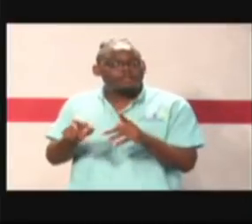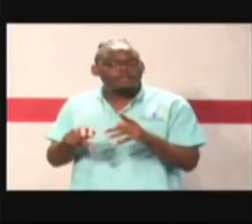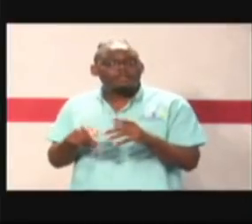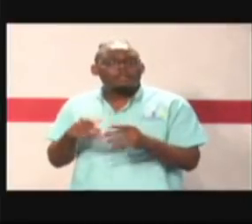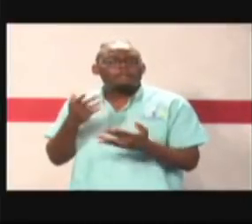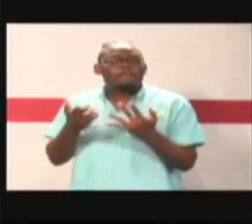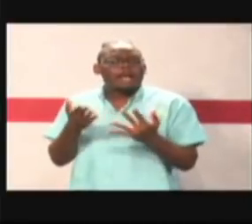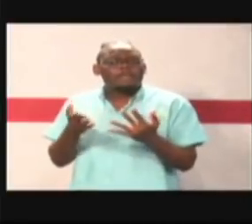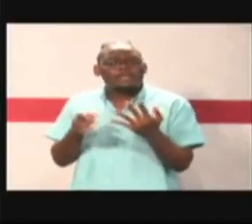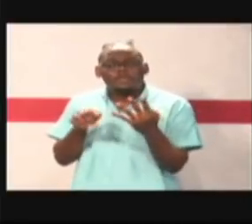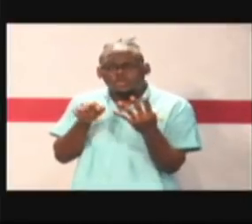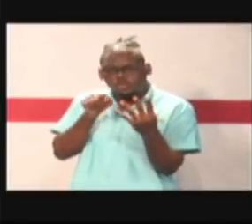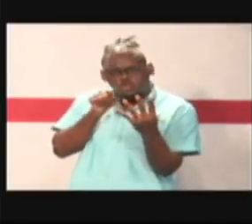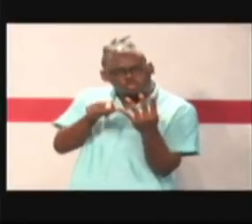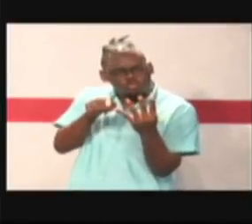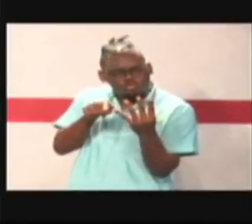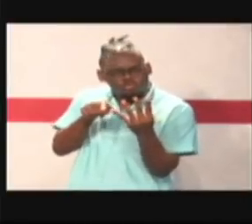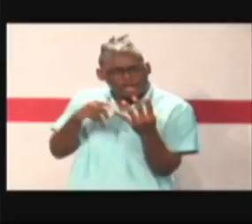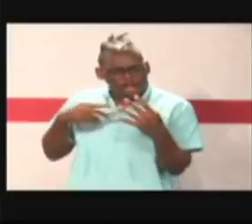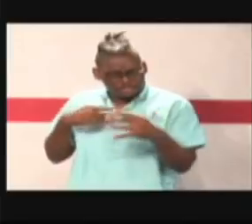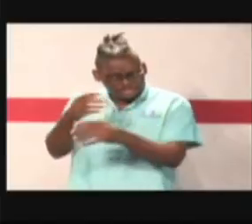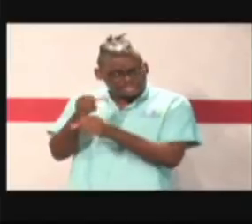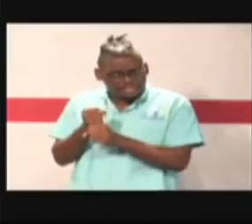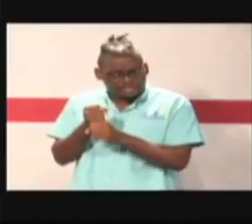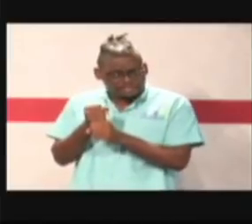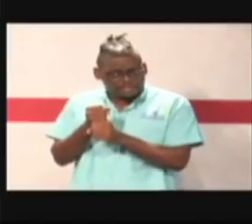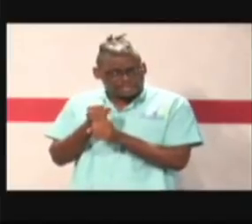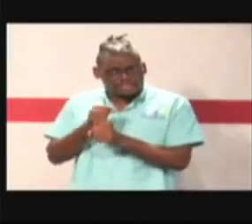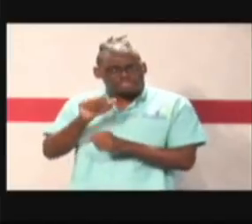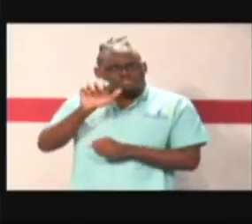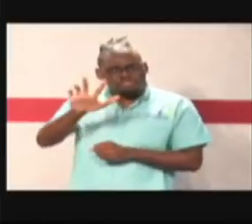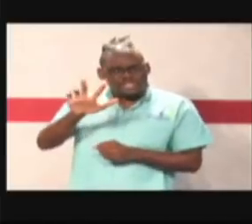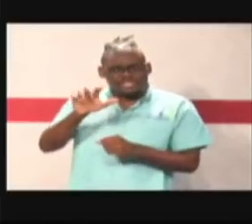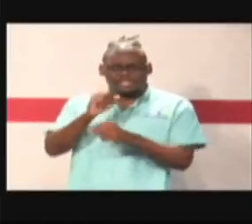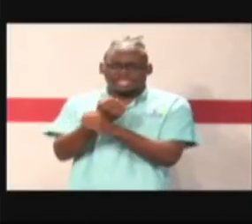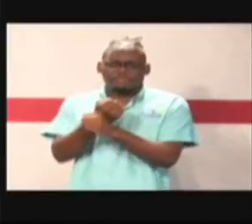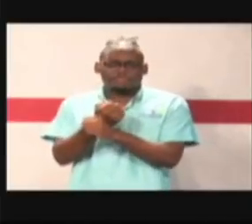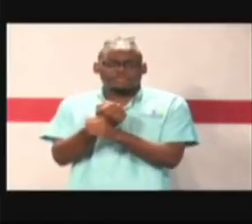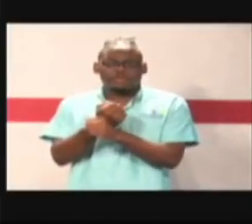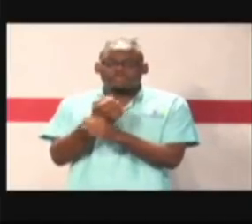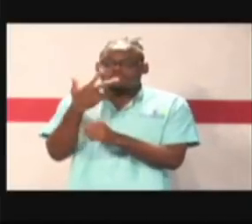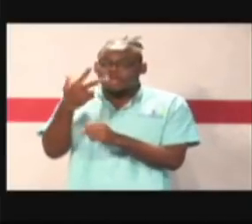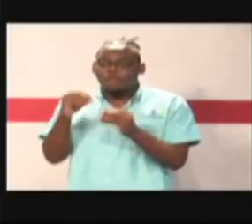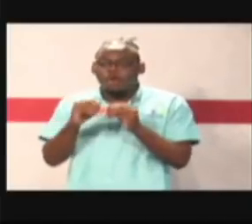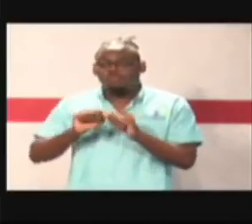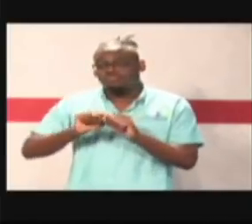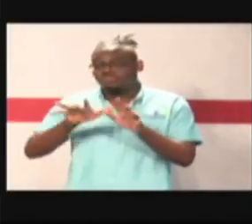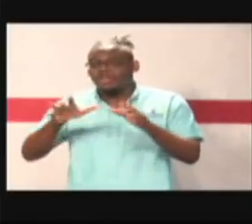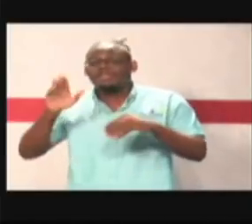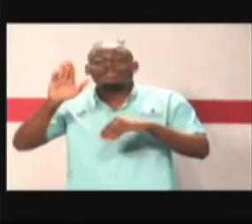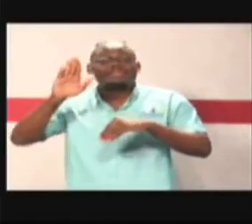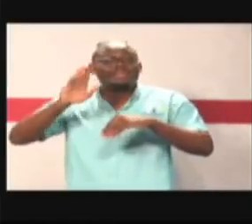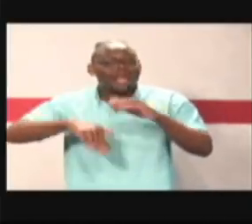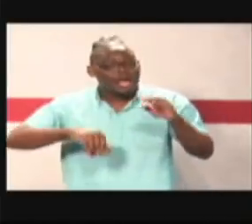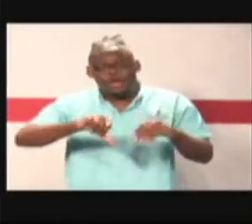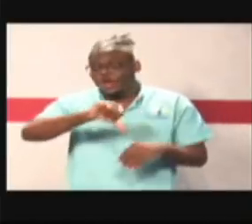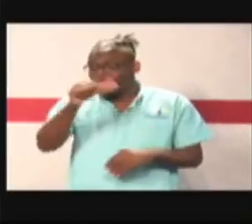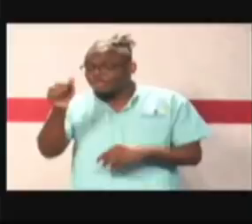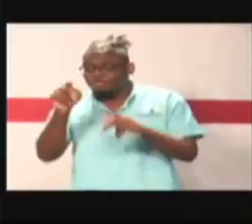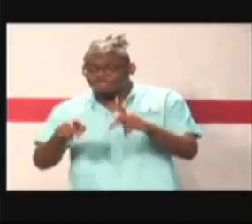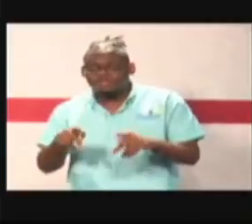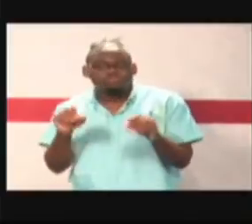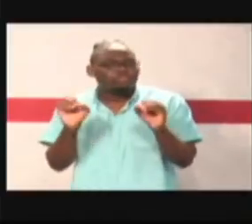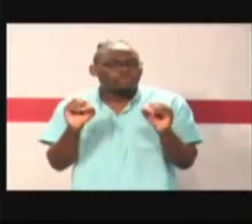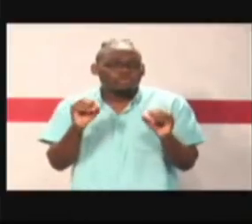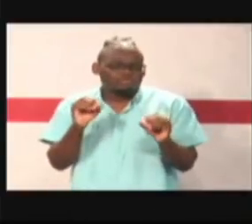you have diabetes or any other NCD, whether it's asthma, what we call pressure, obesity, but in